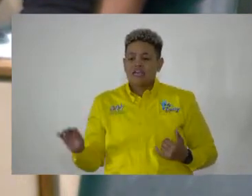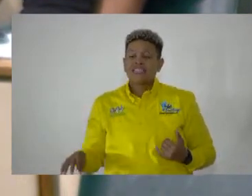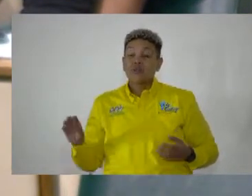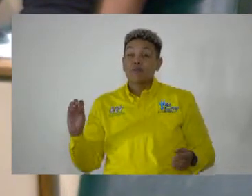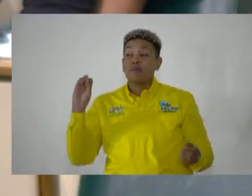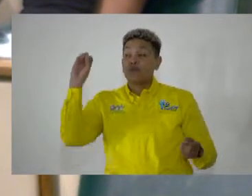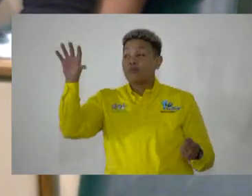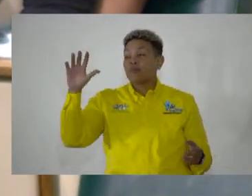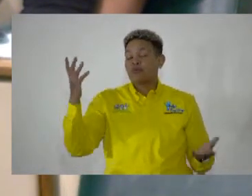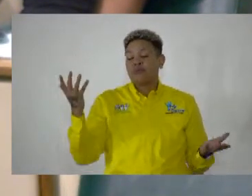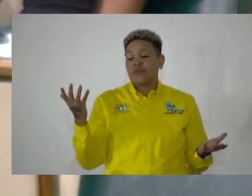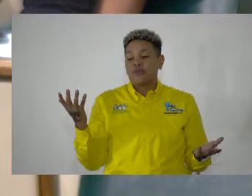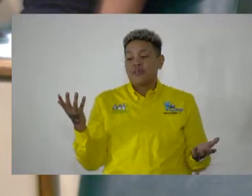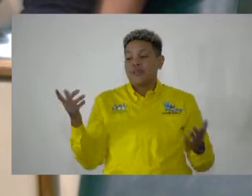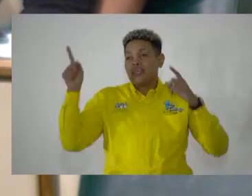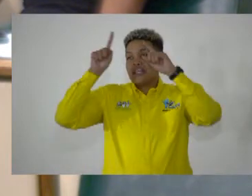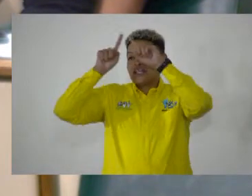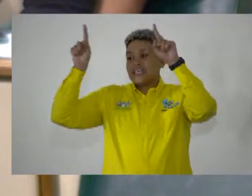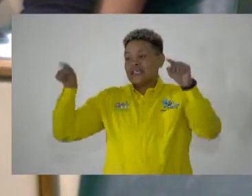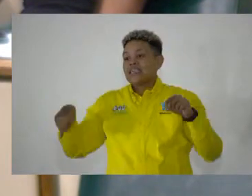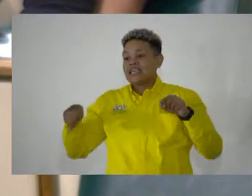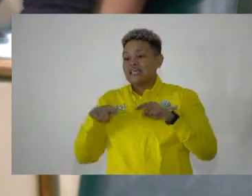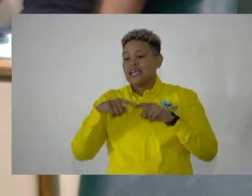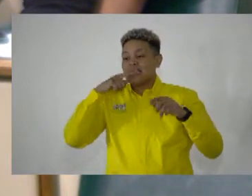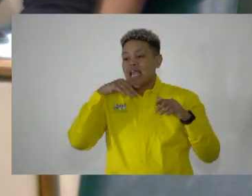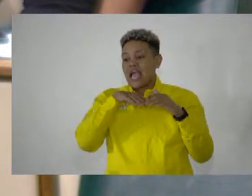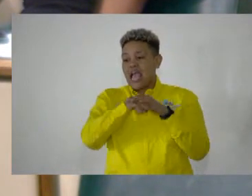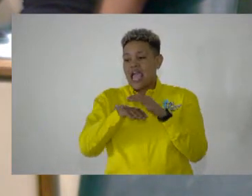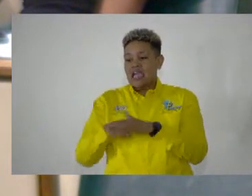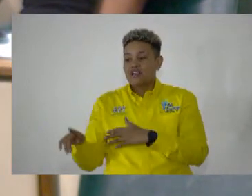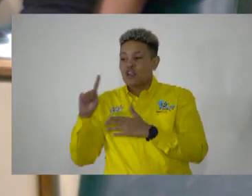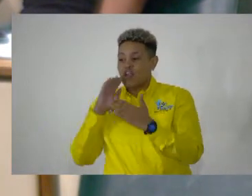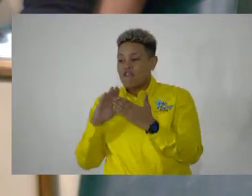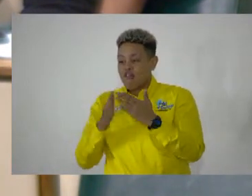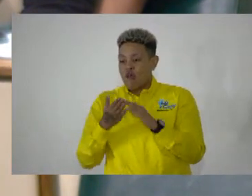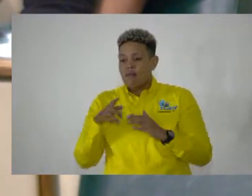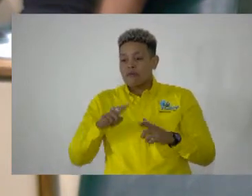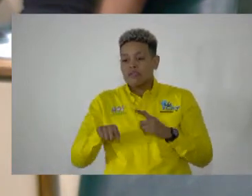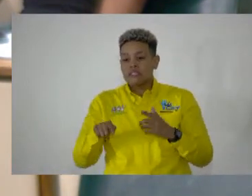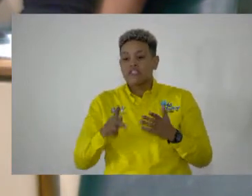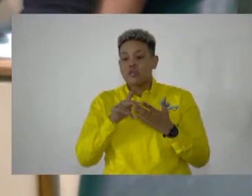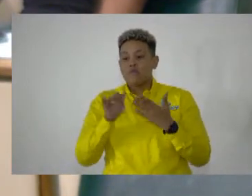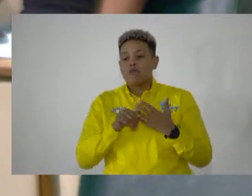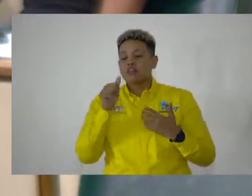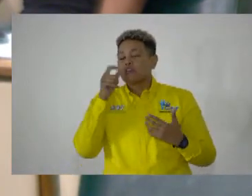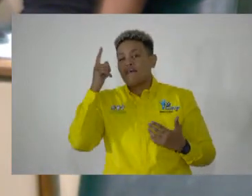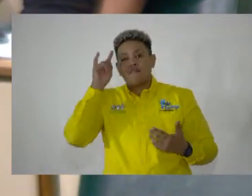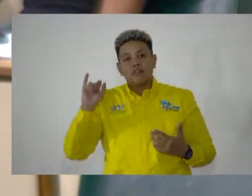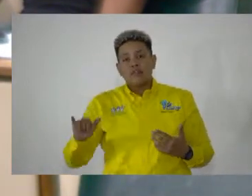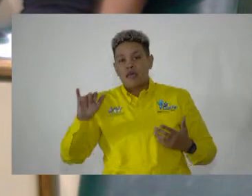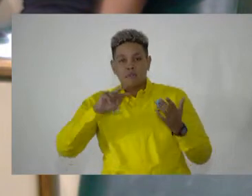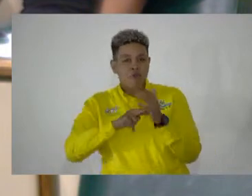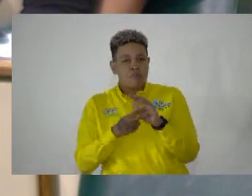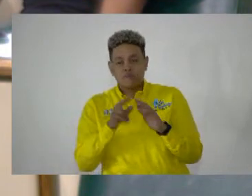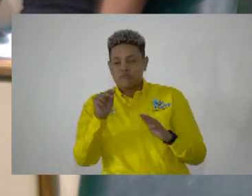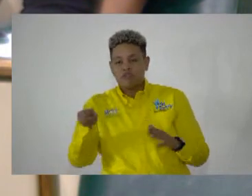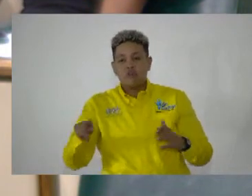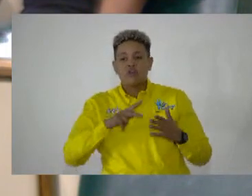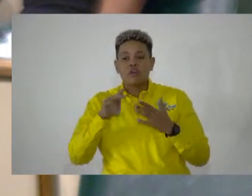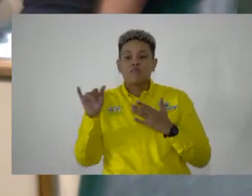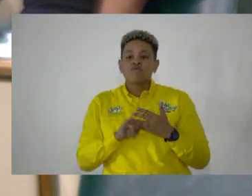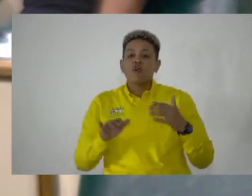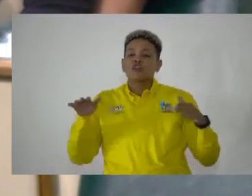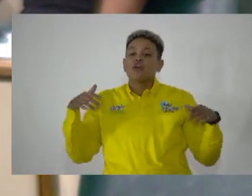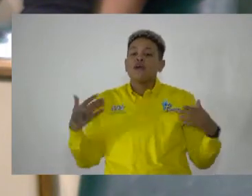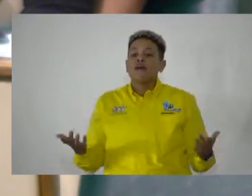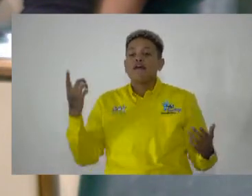up signs at the entrances of communities, but this project is not designed to do that. This project is